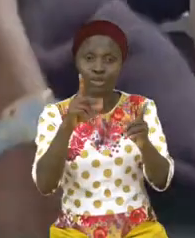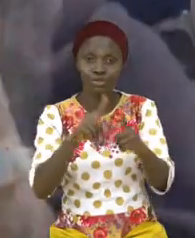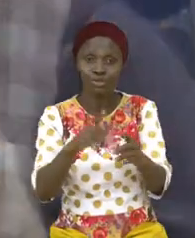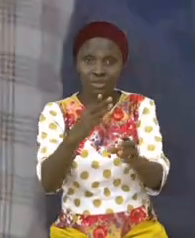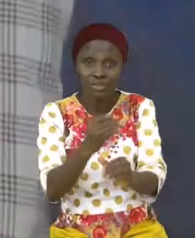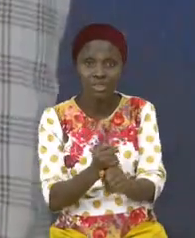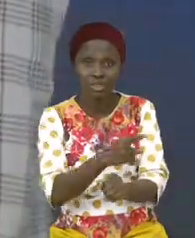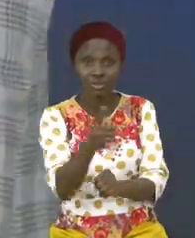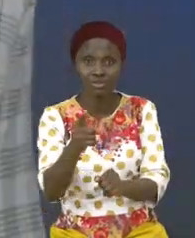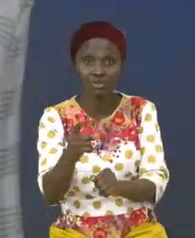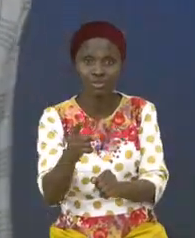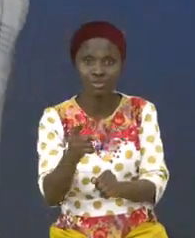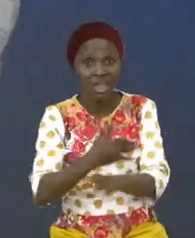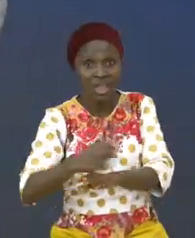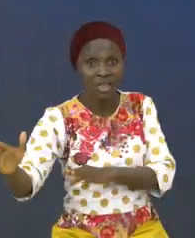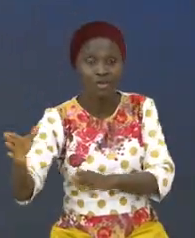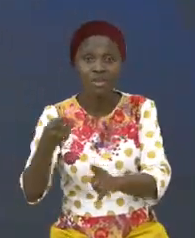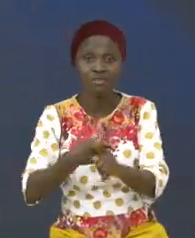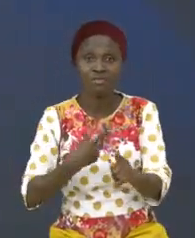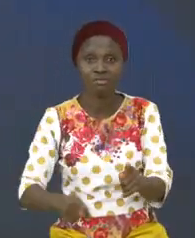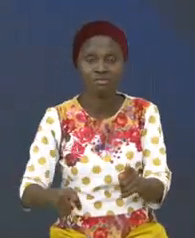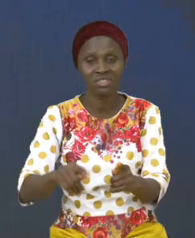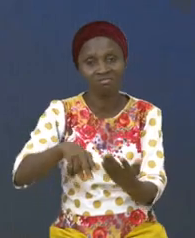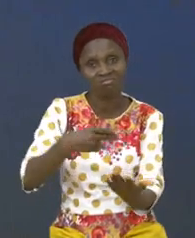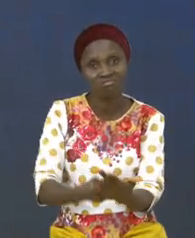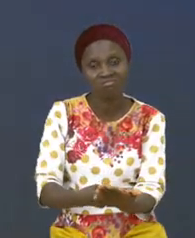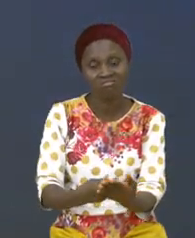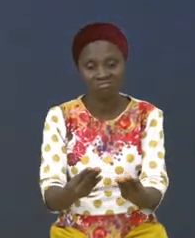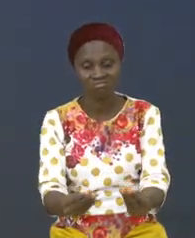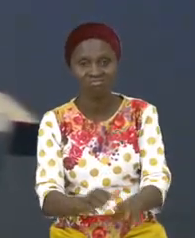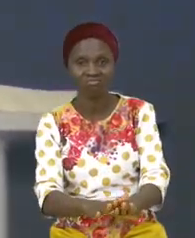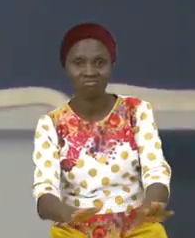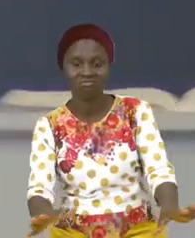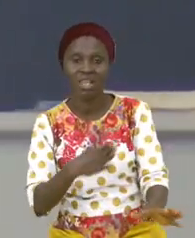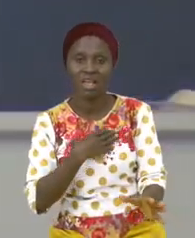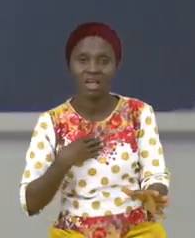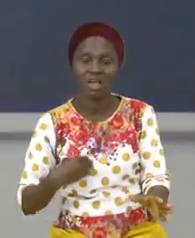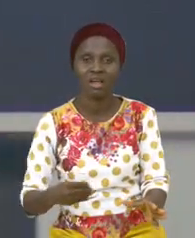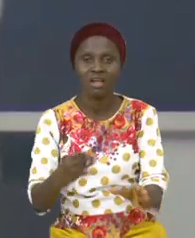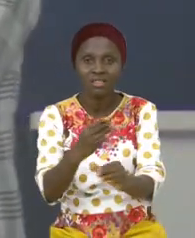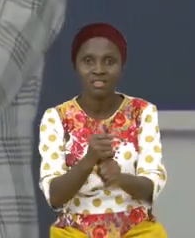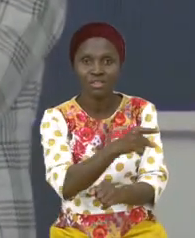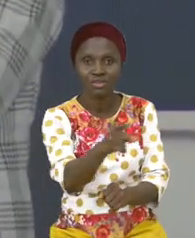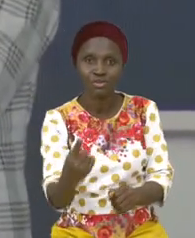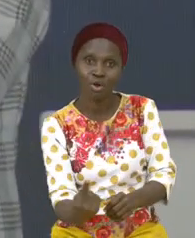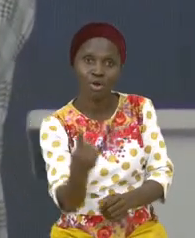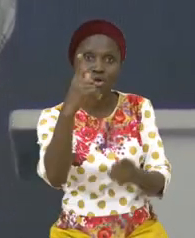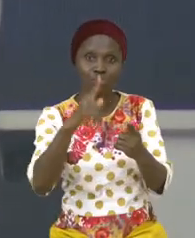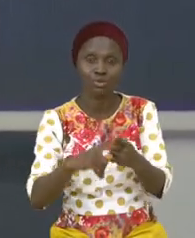away from mediocrity and take you up to a manifestation